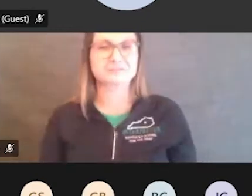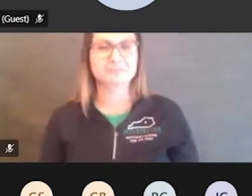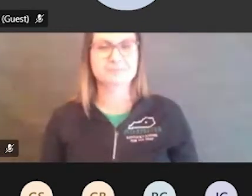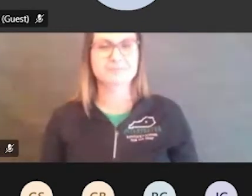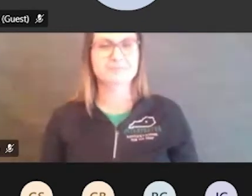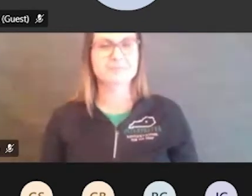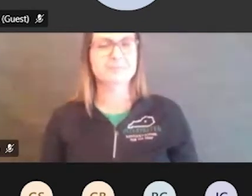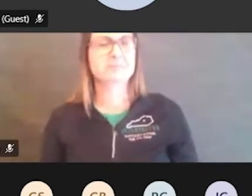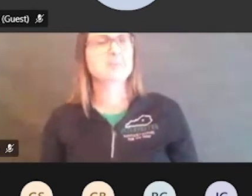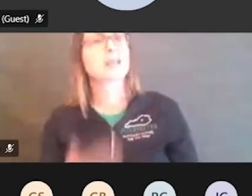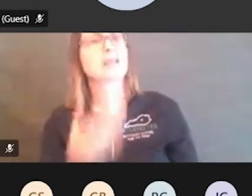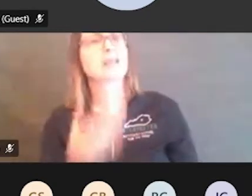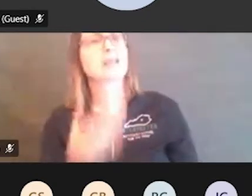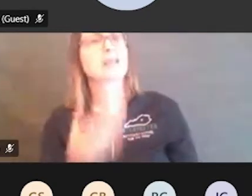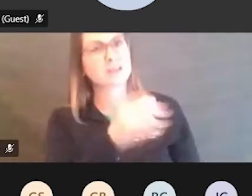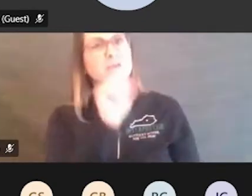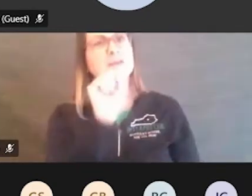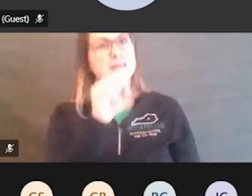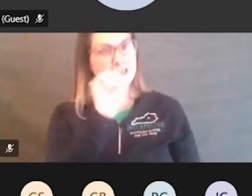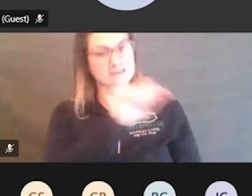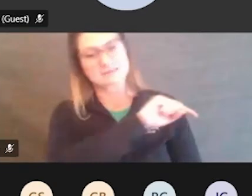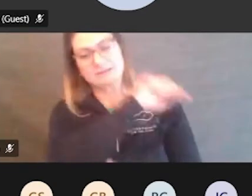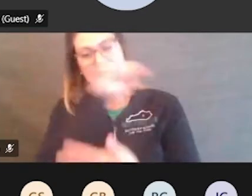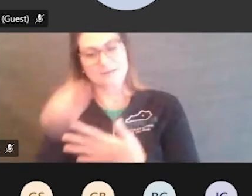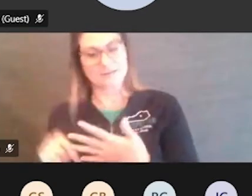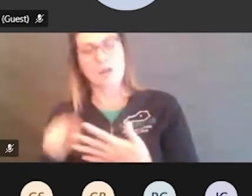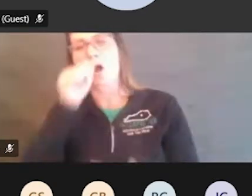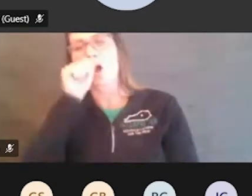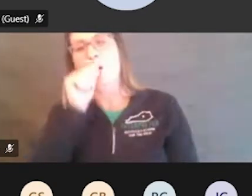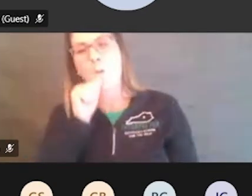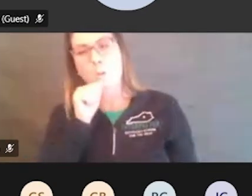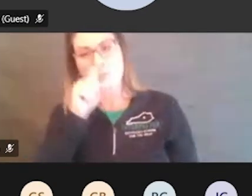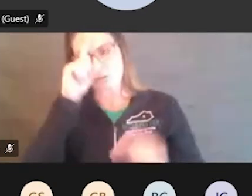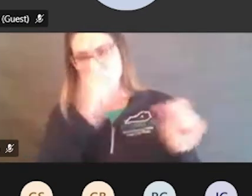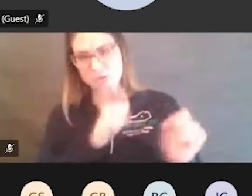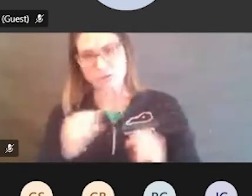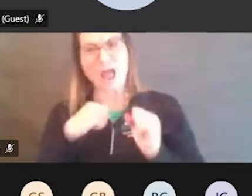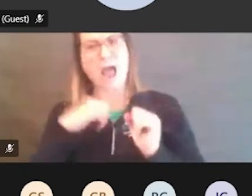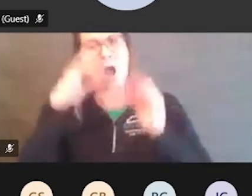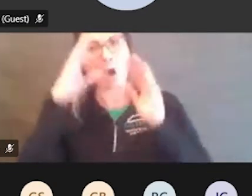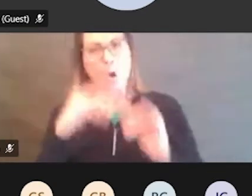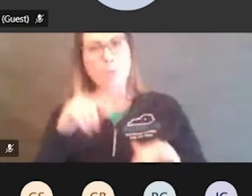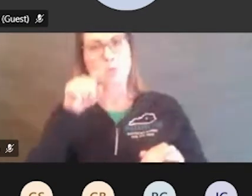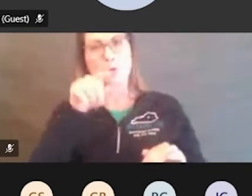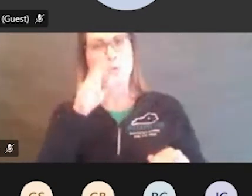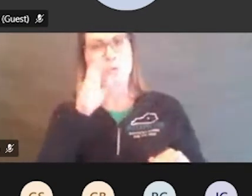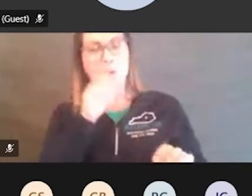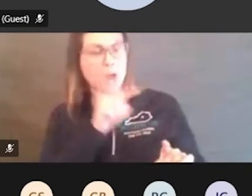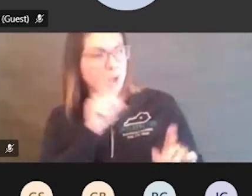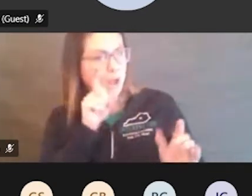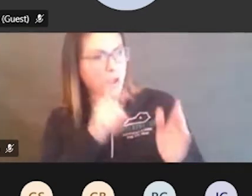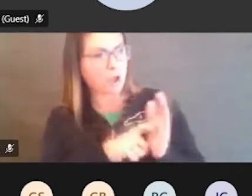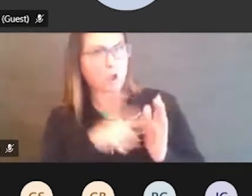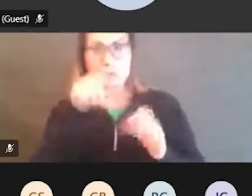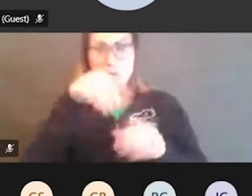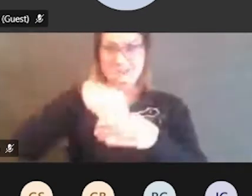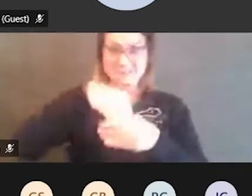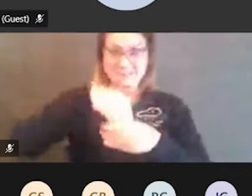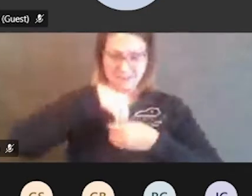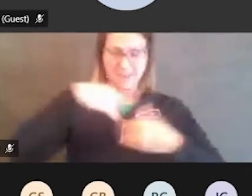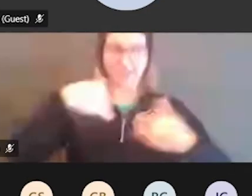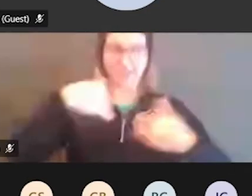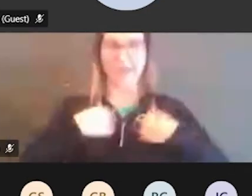so glad that you went back to our coping strategies, and I'm hopeful that you can recognize the resilience that you have and